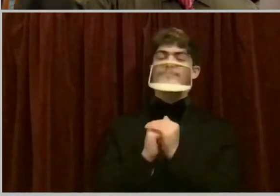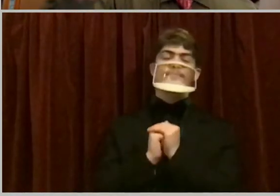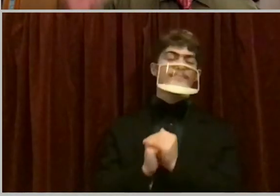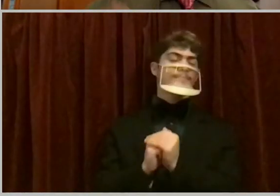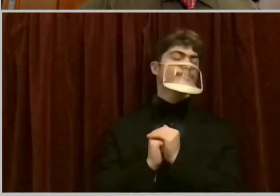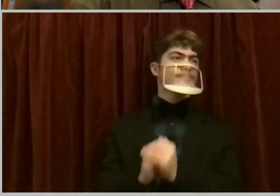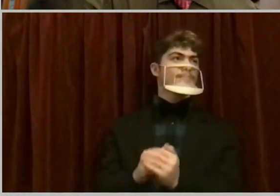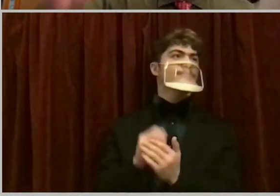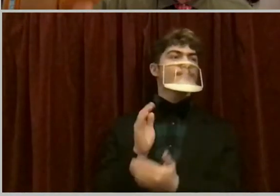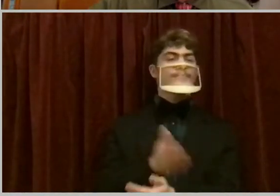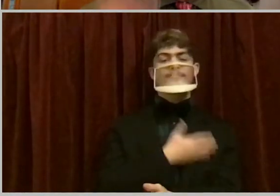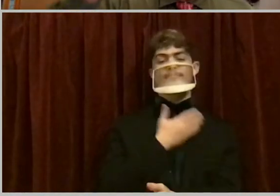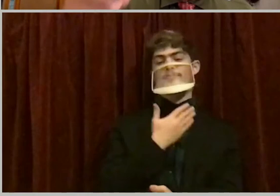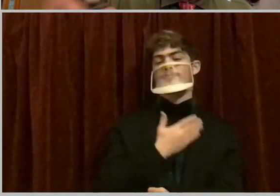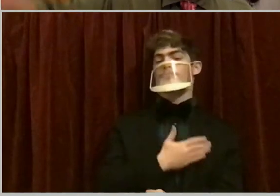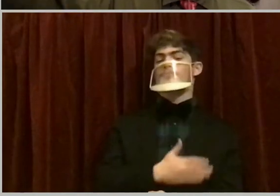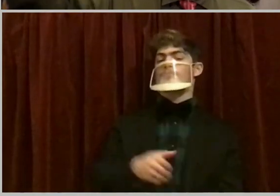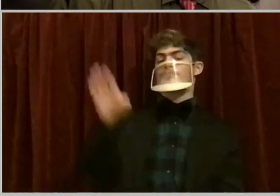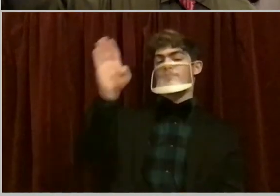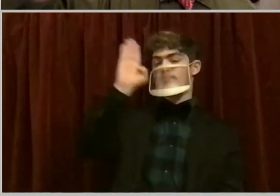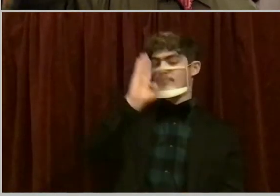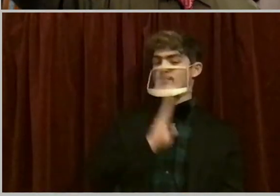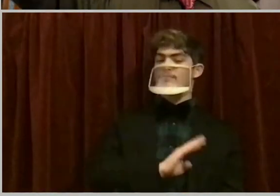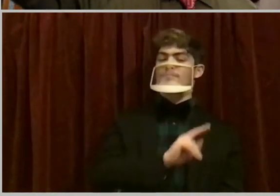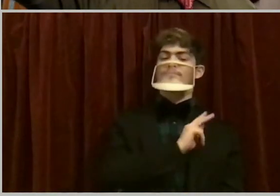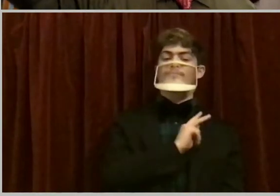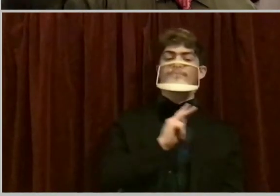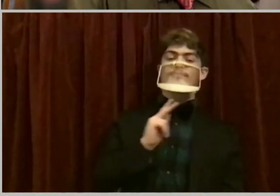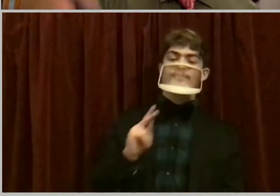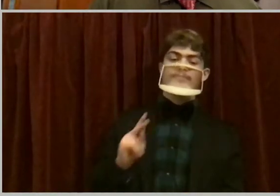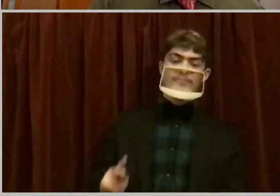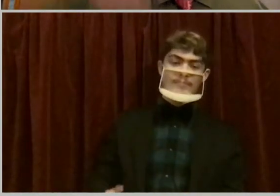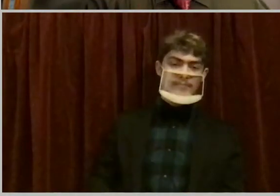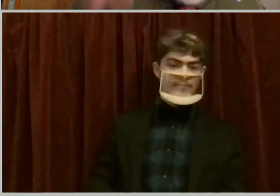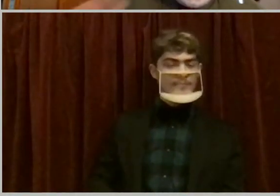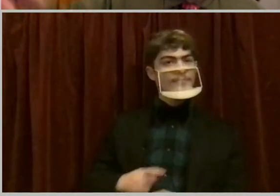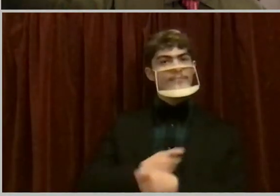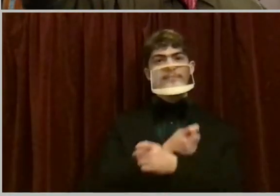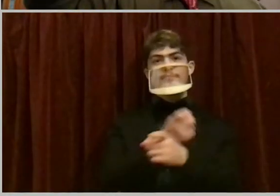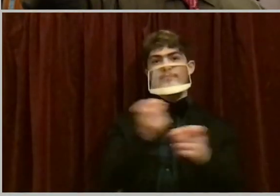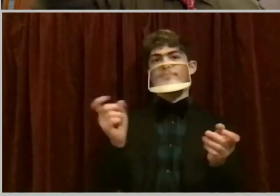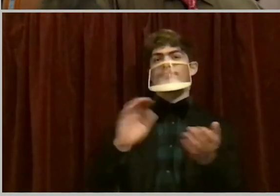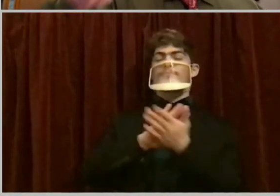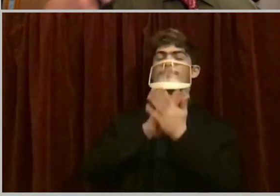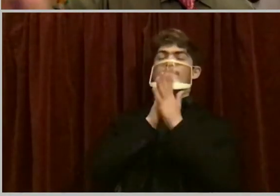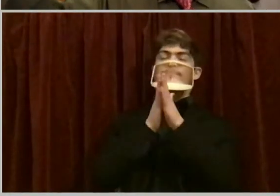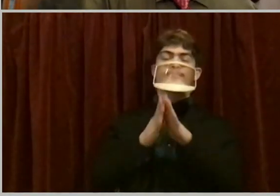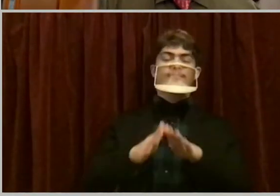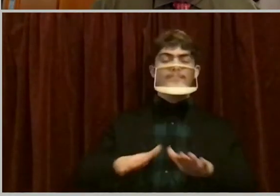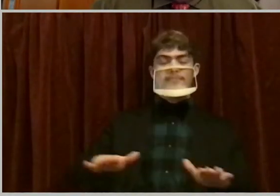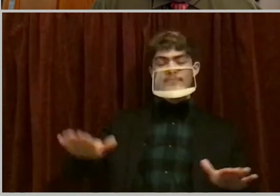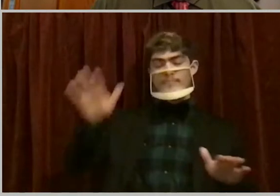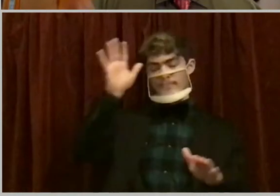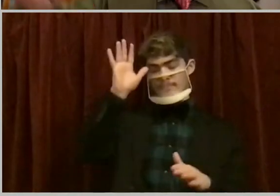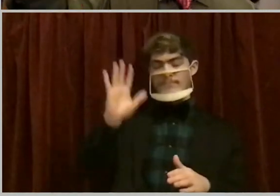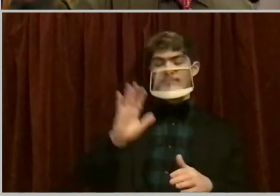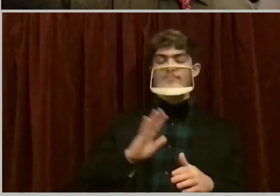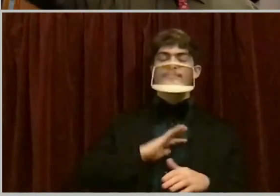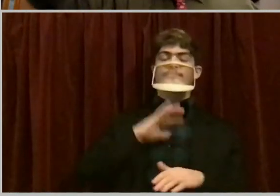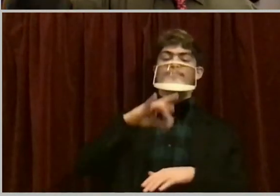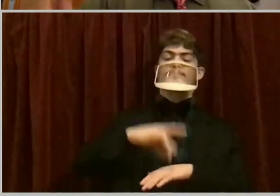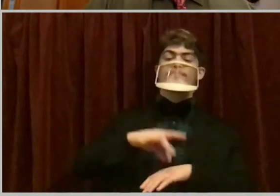and praises sing to God the King, and peace to